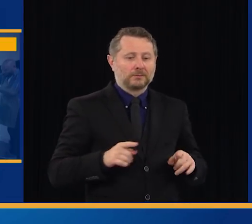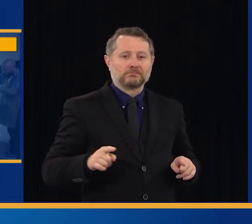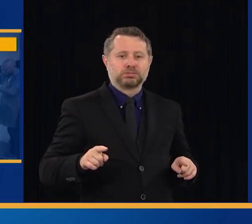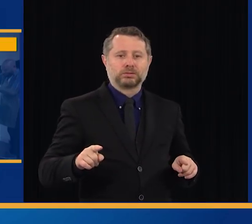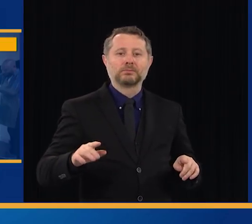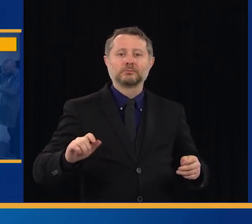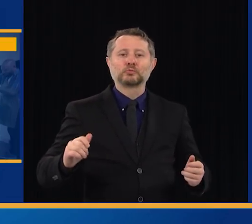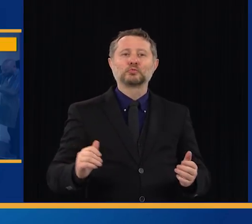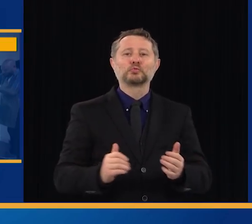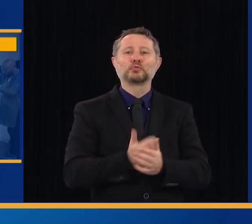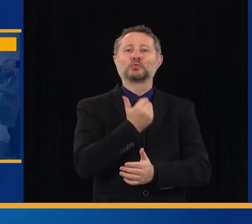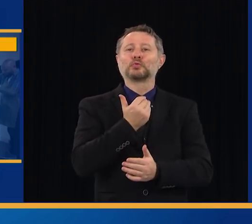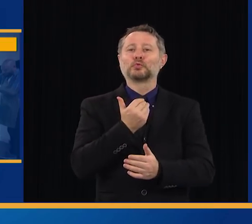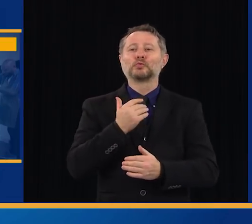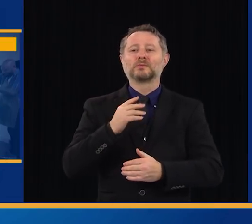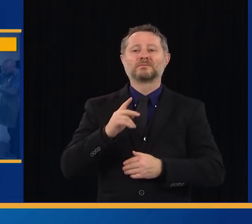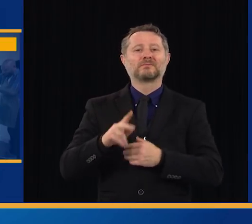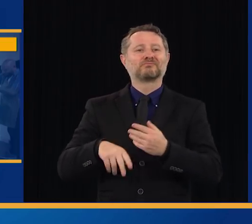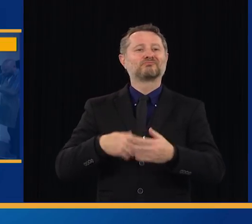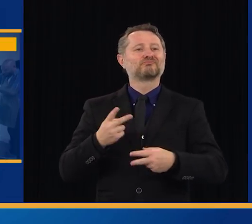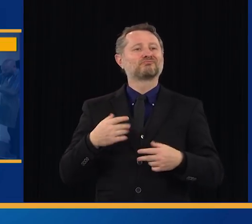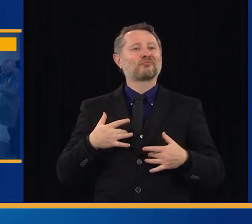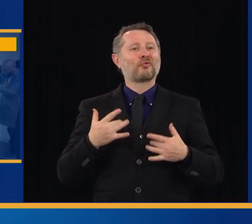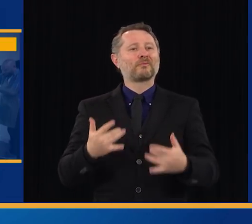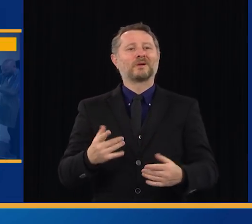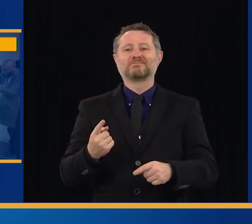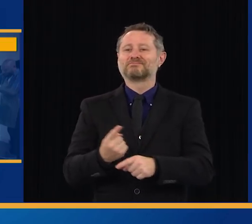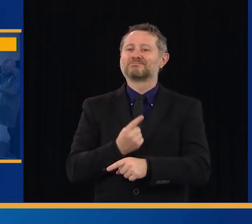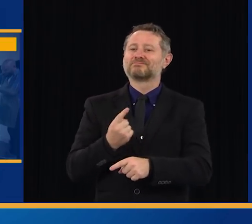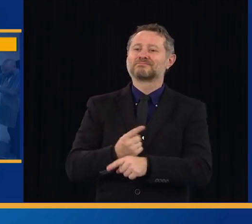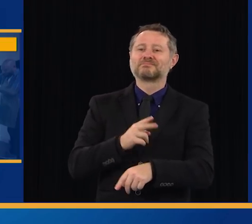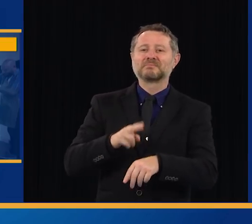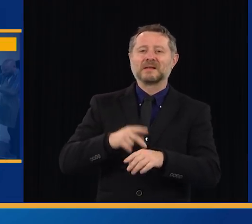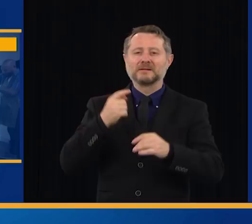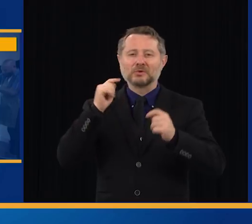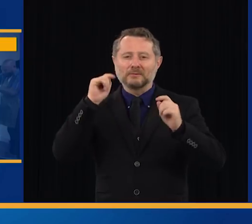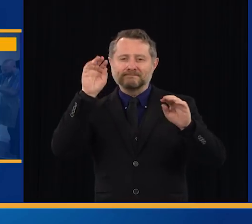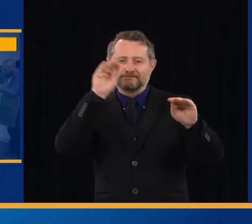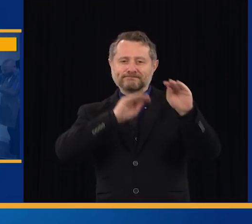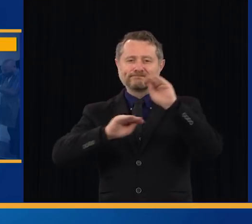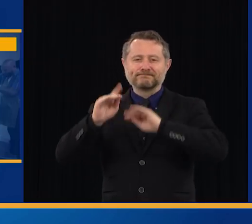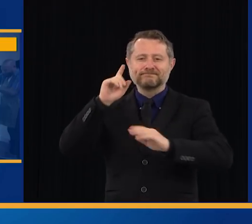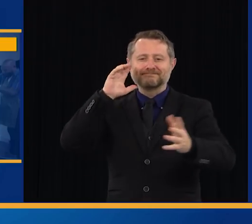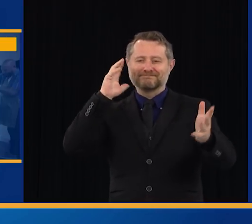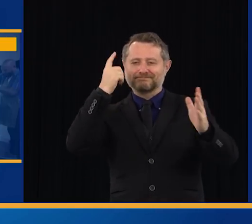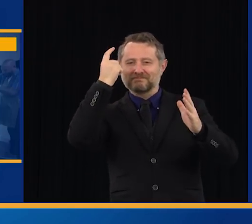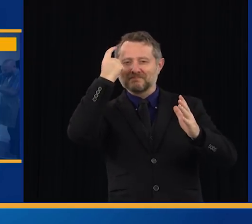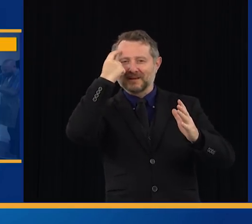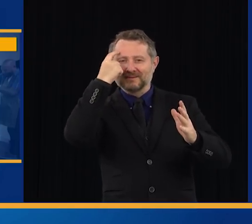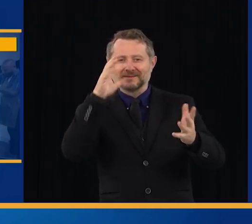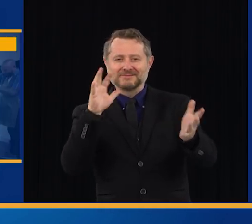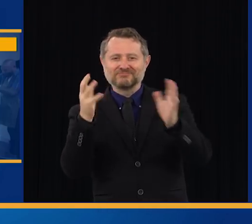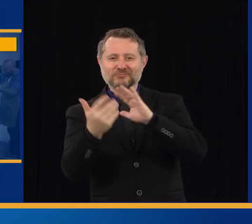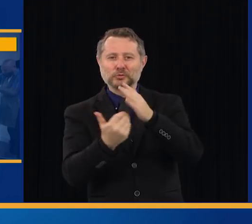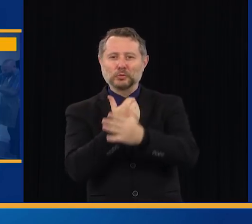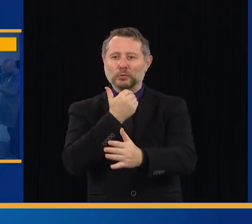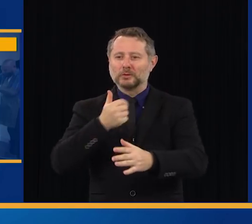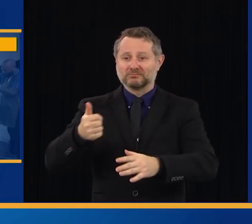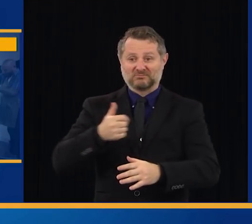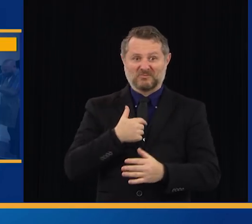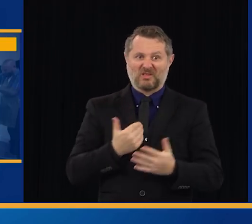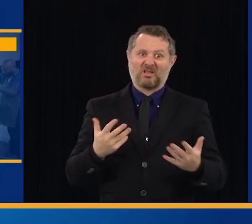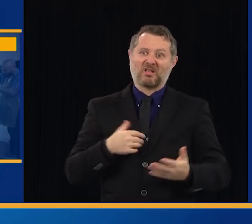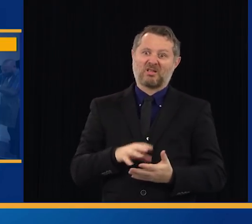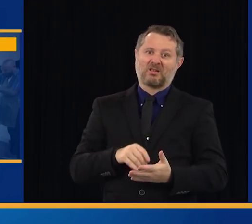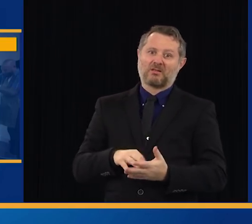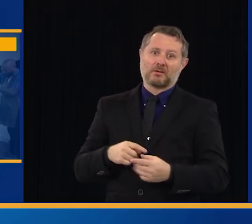your workplace. And we learned a lot through this situation. People worked from home. Well,